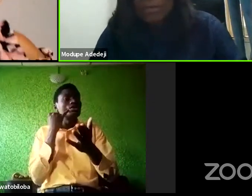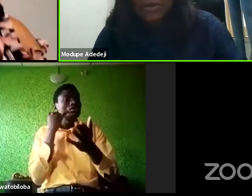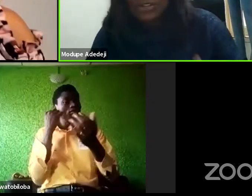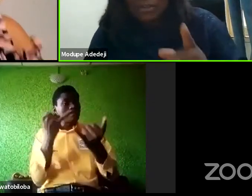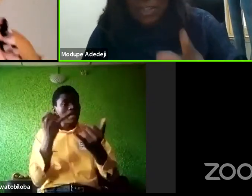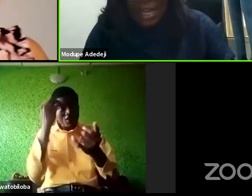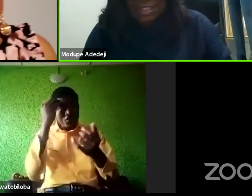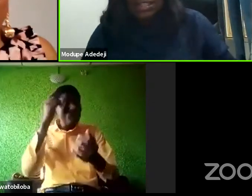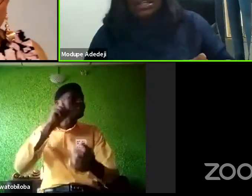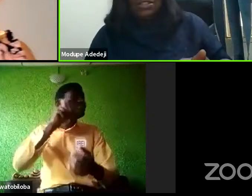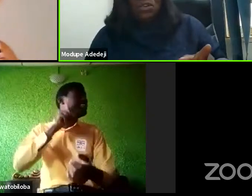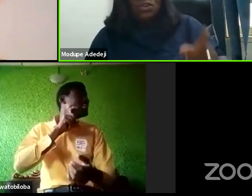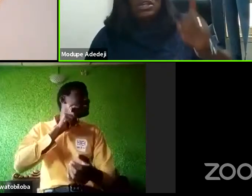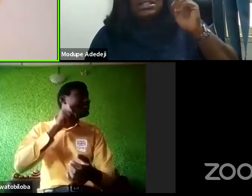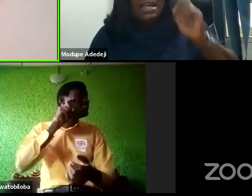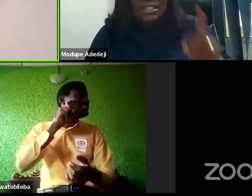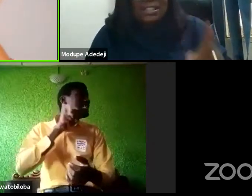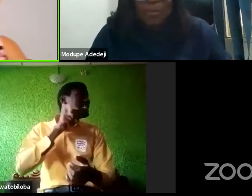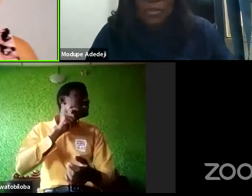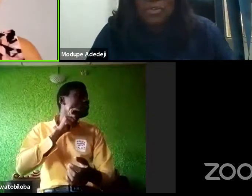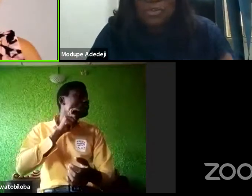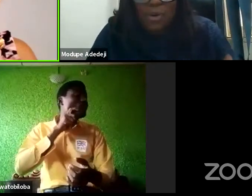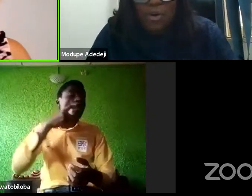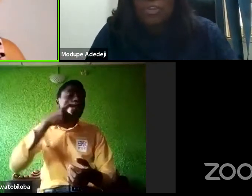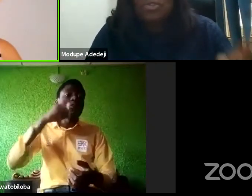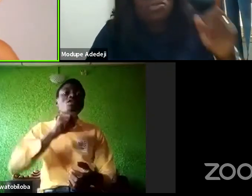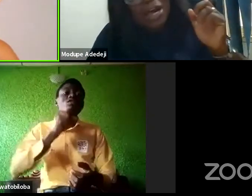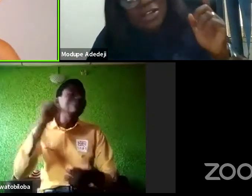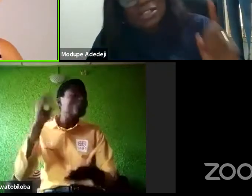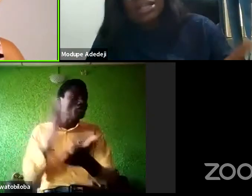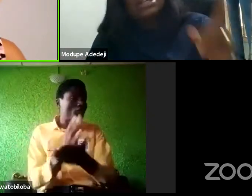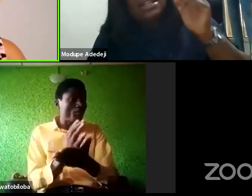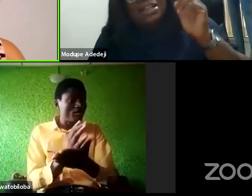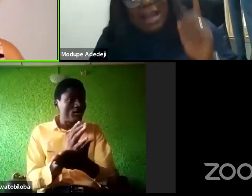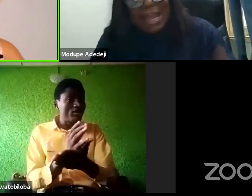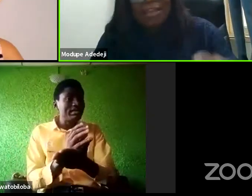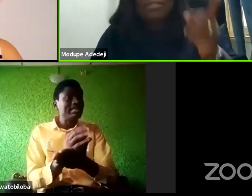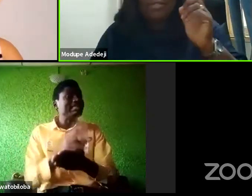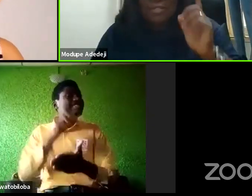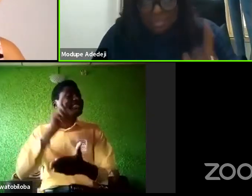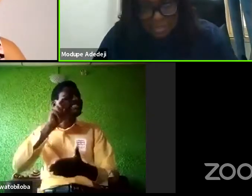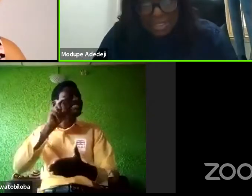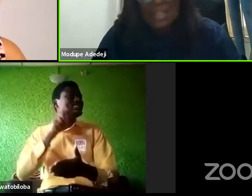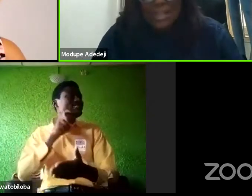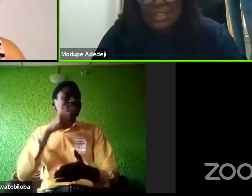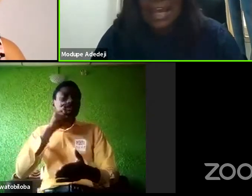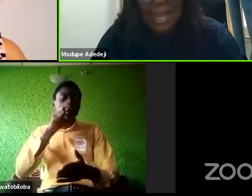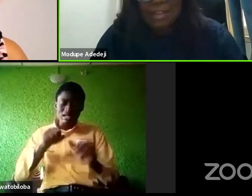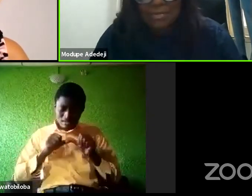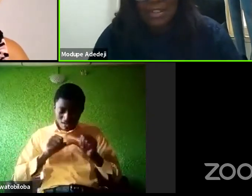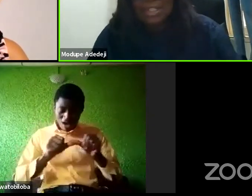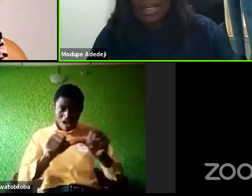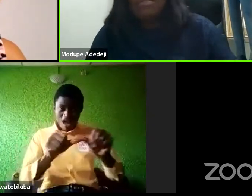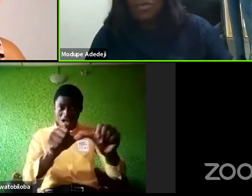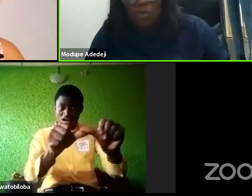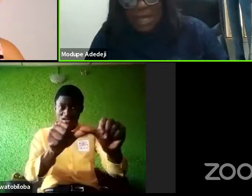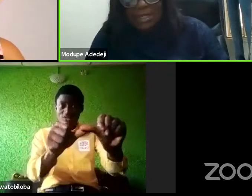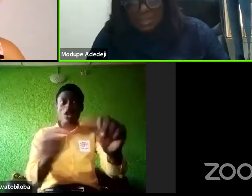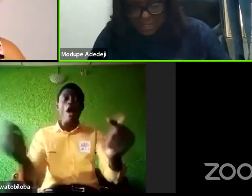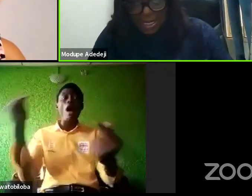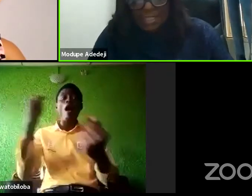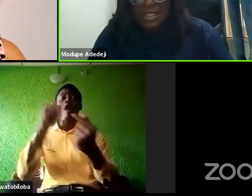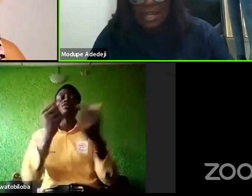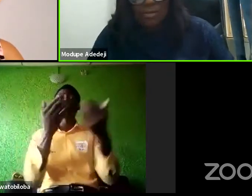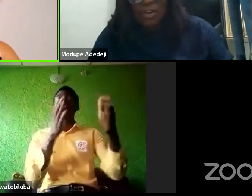stop because of that. You know, Wow. sex is supposed to go on throughout the lifetime of a woman. A